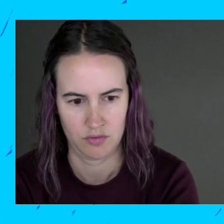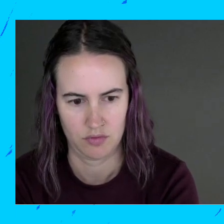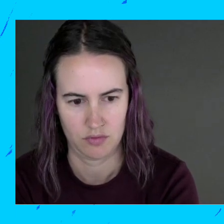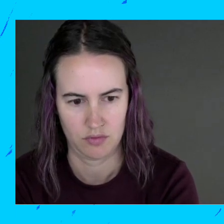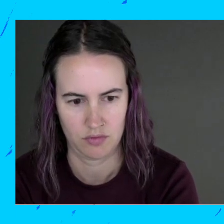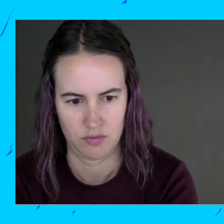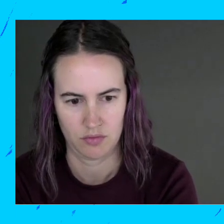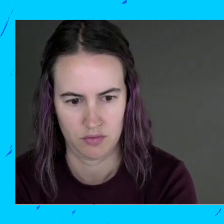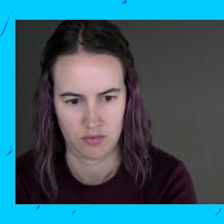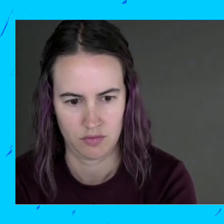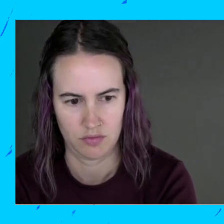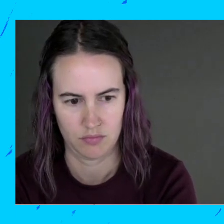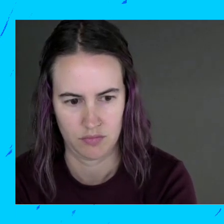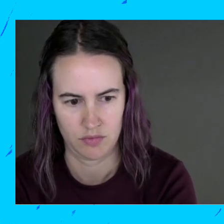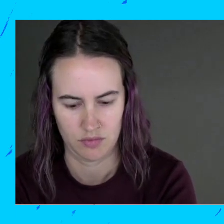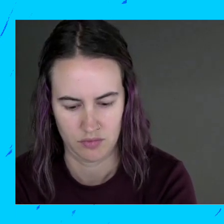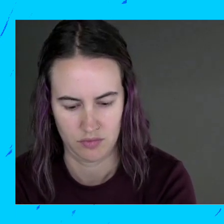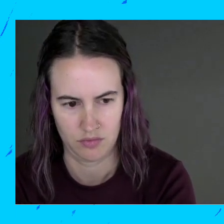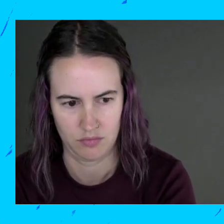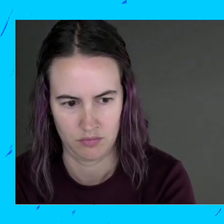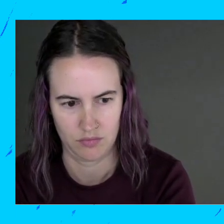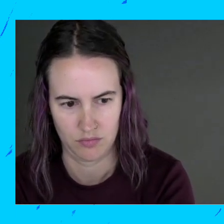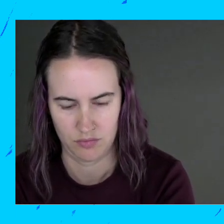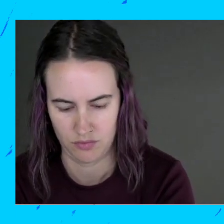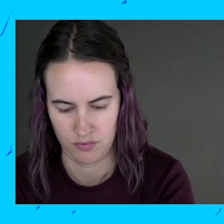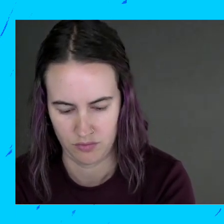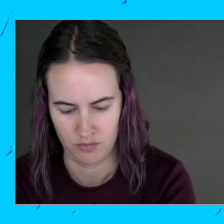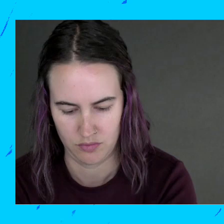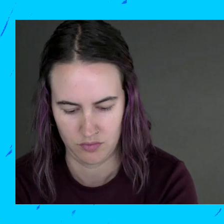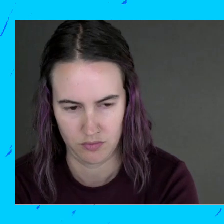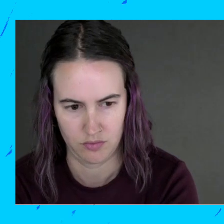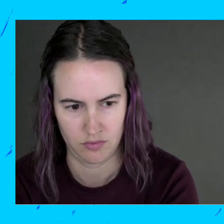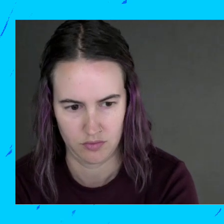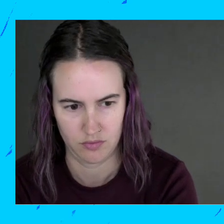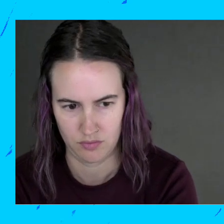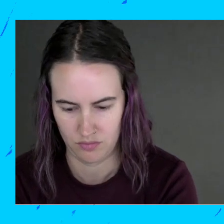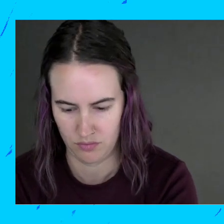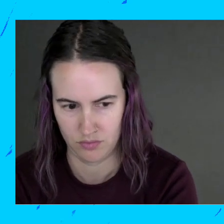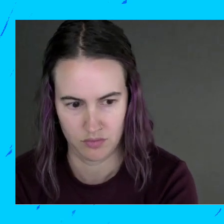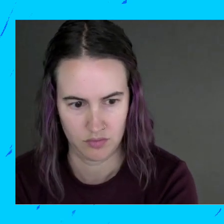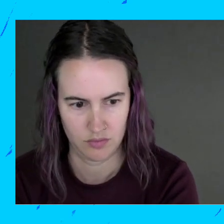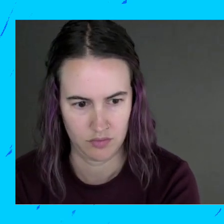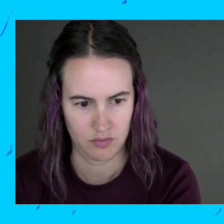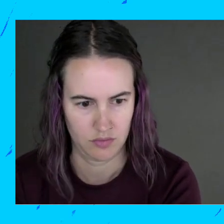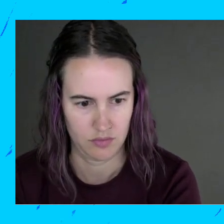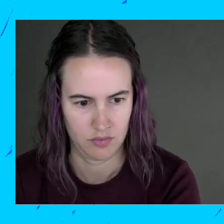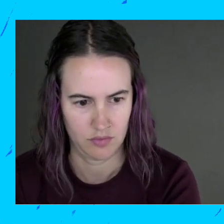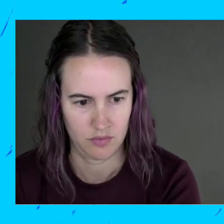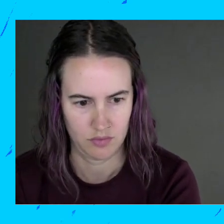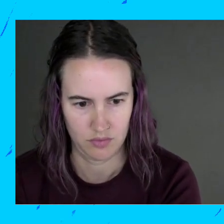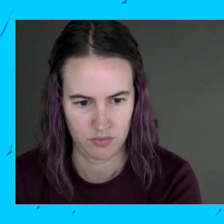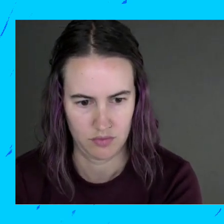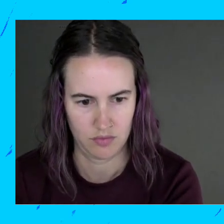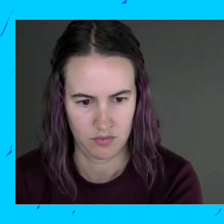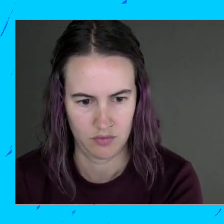Strategic Interventions in the Ministry of Health and later Deputy Minister of Public Health, we applied this guide and